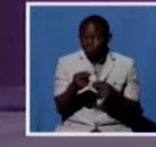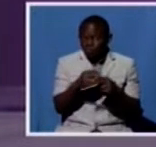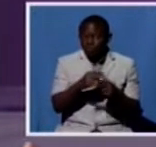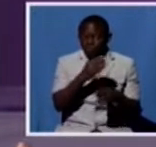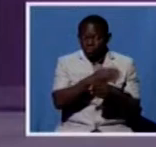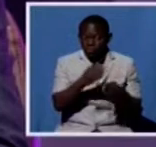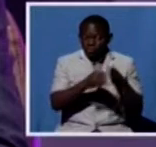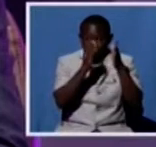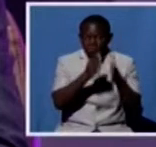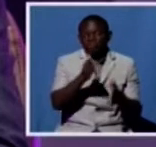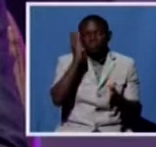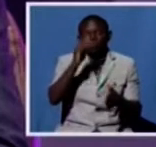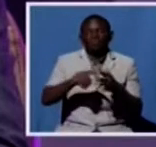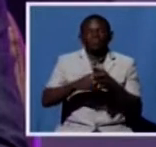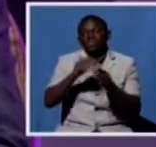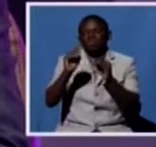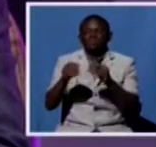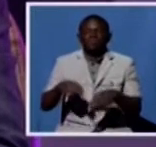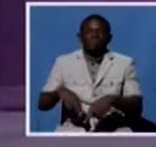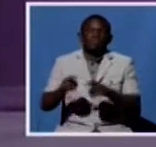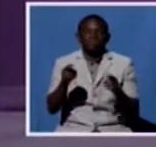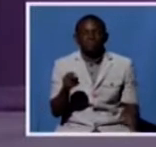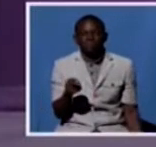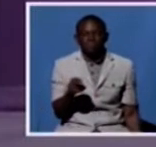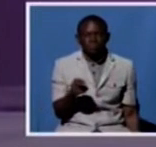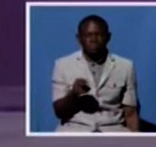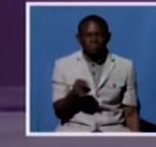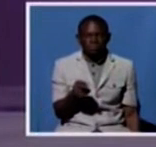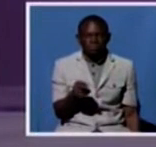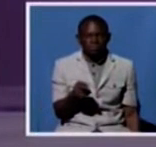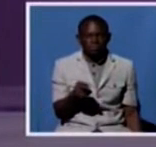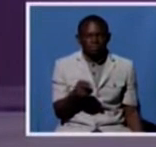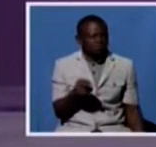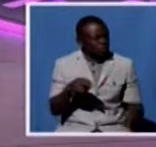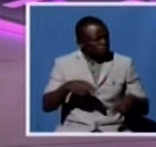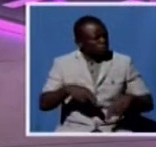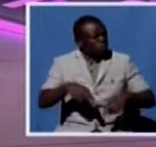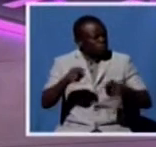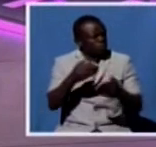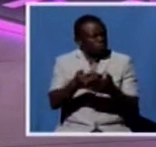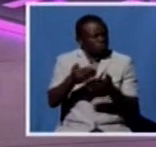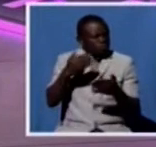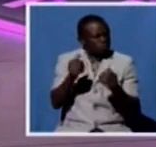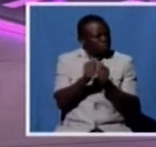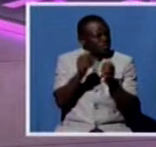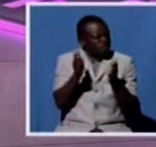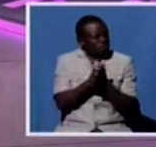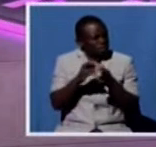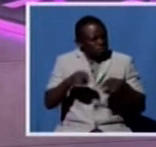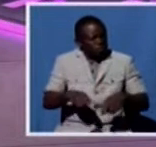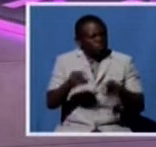site. You still have potholes just before you get into Kabwe? Oh, yes. We are doing